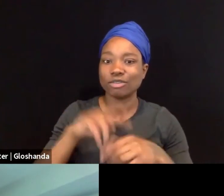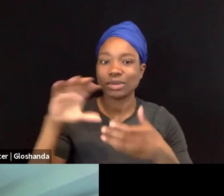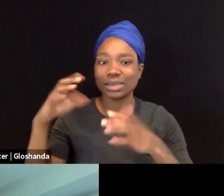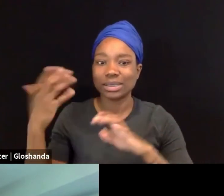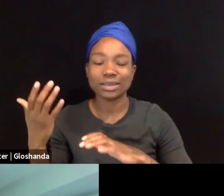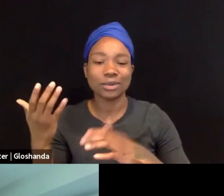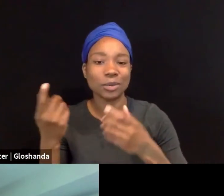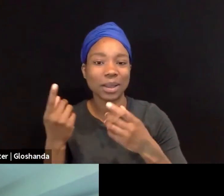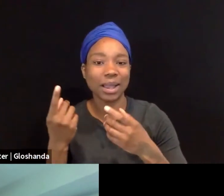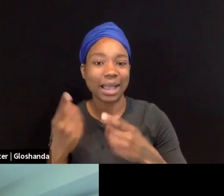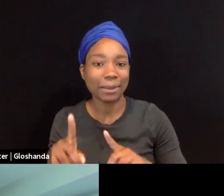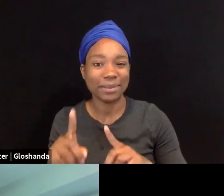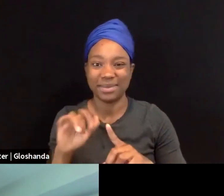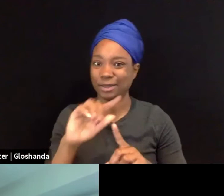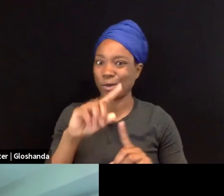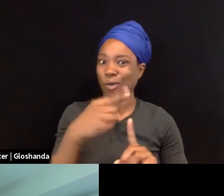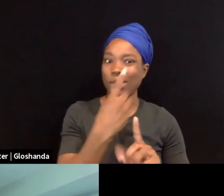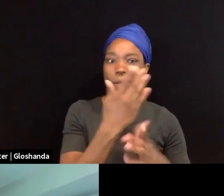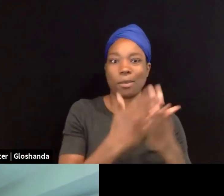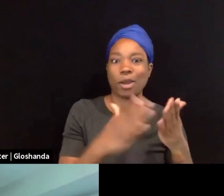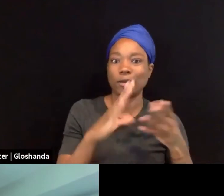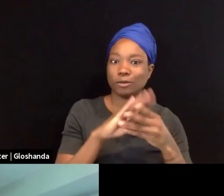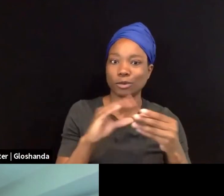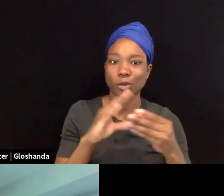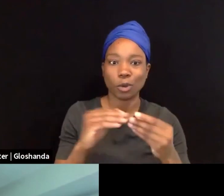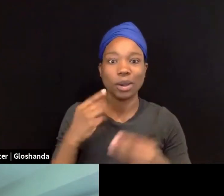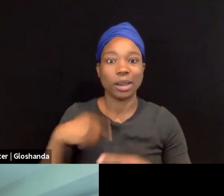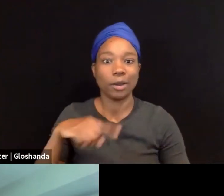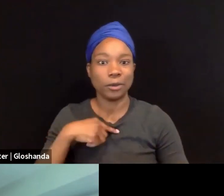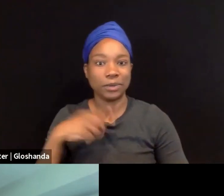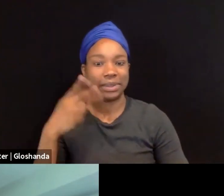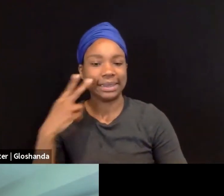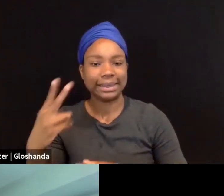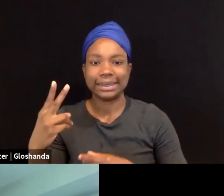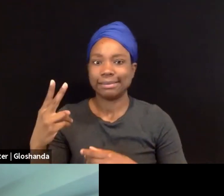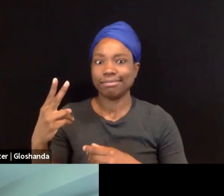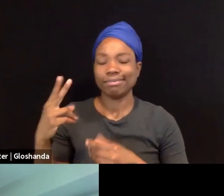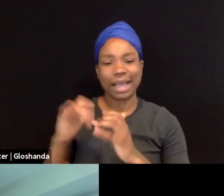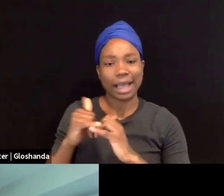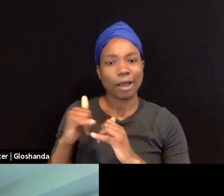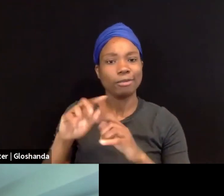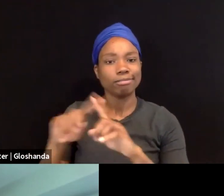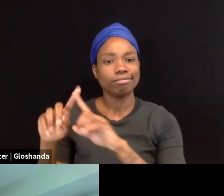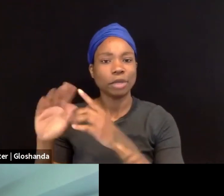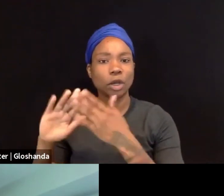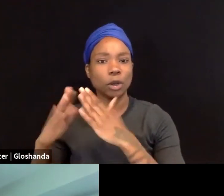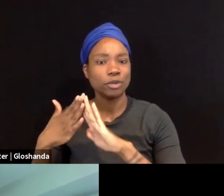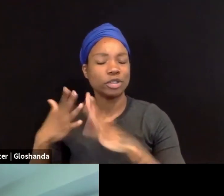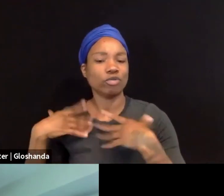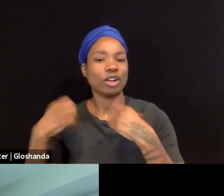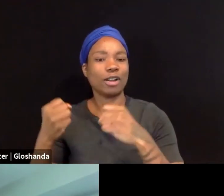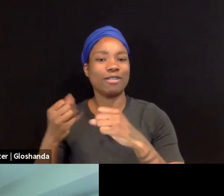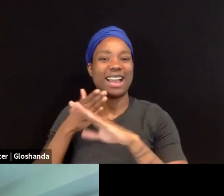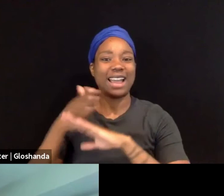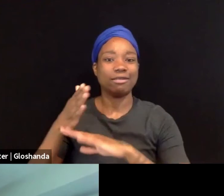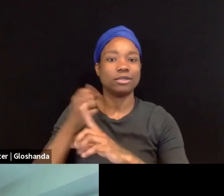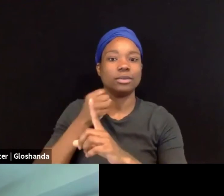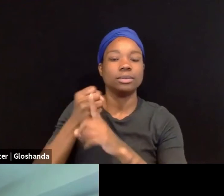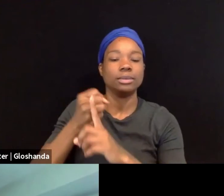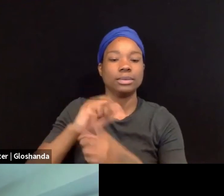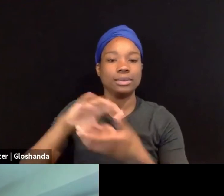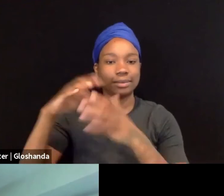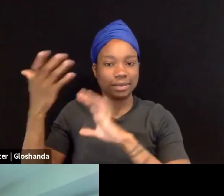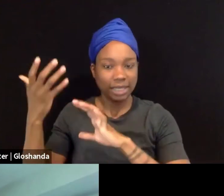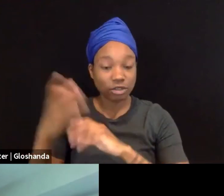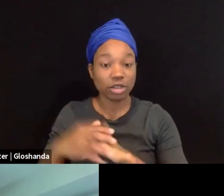Recovery Program. However, it's been shown that African-American homeowners received less than white homeowners.